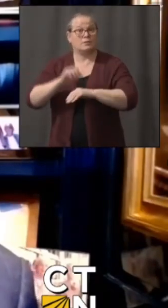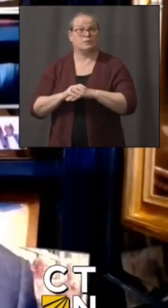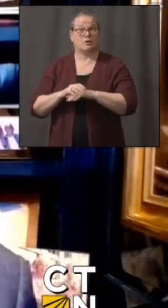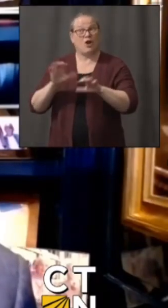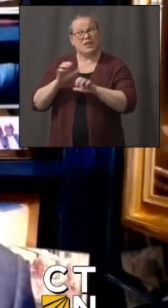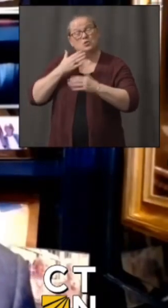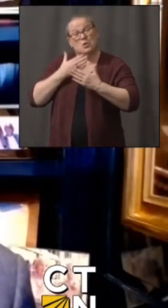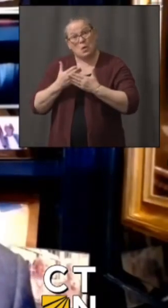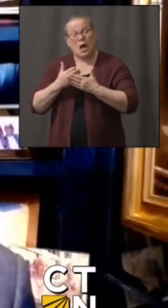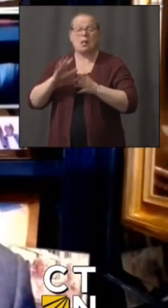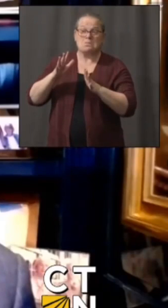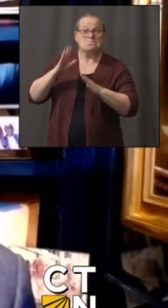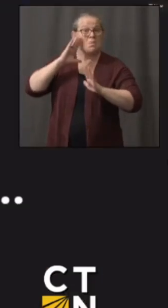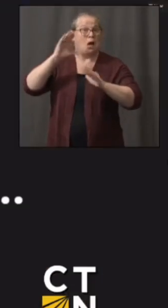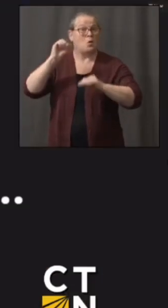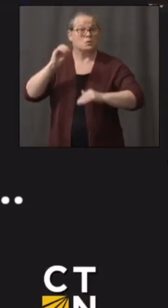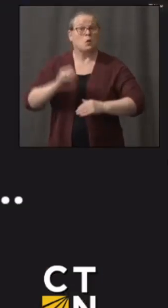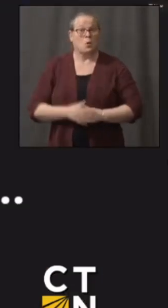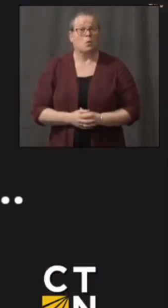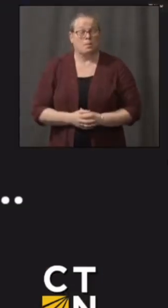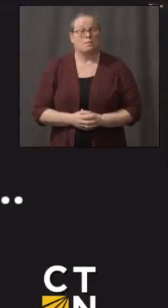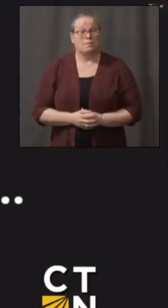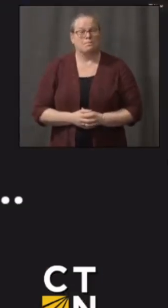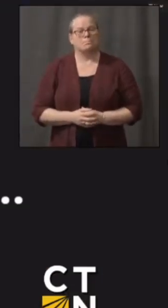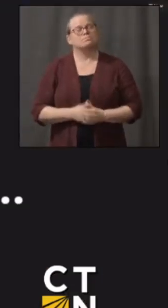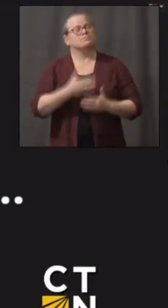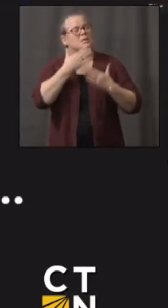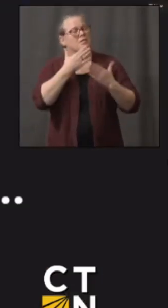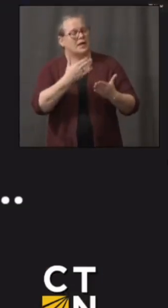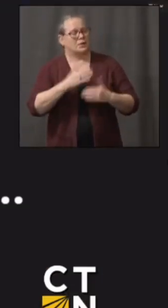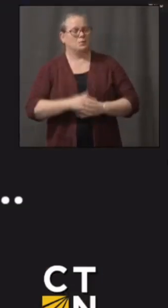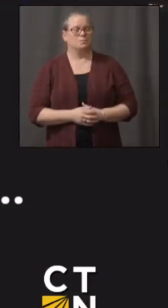so. Thank you very much. Appreciate it.